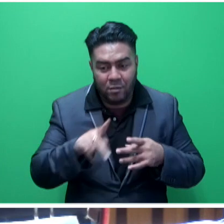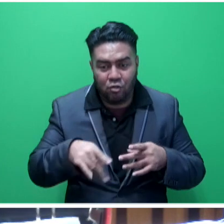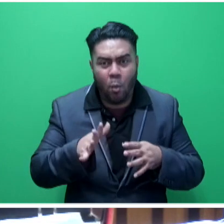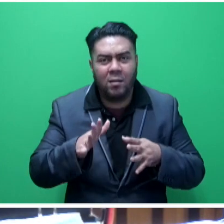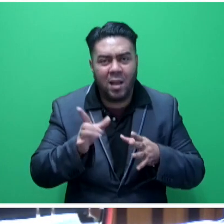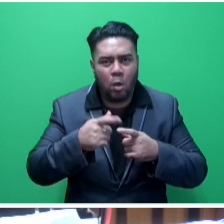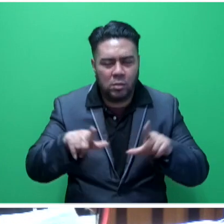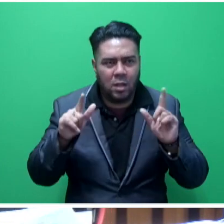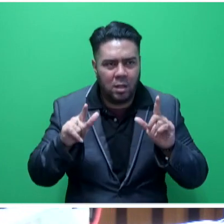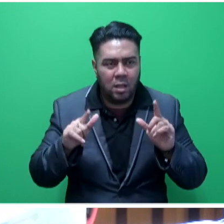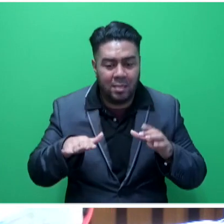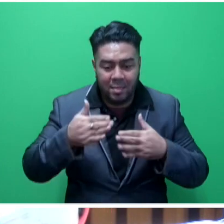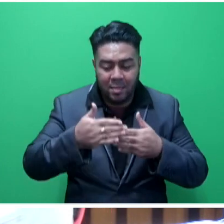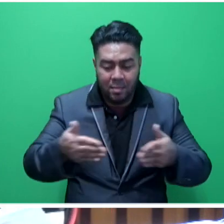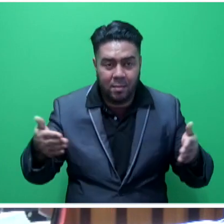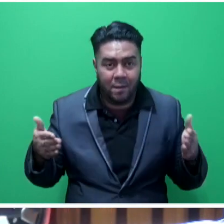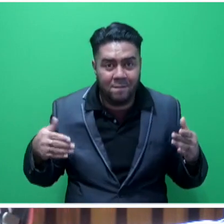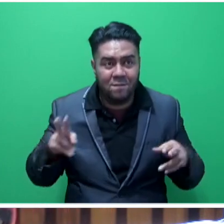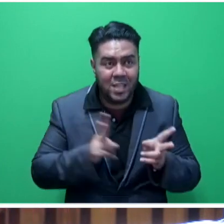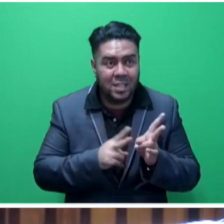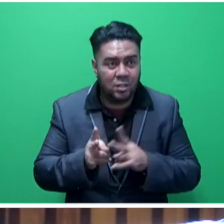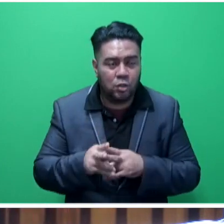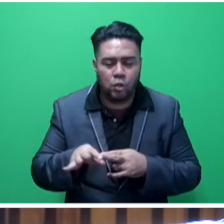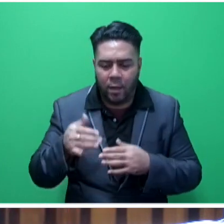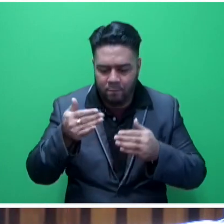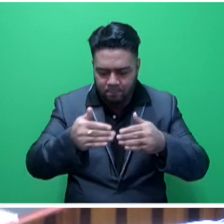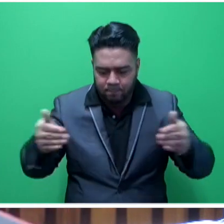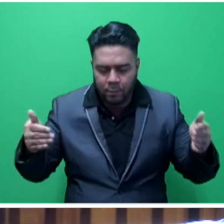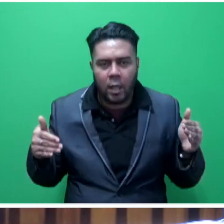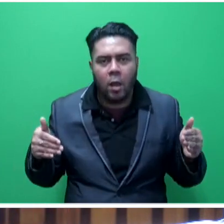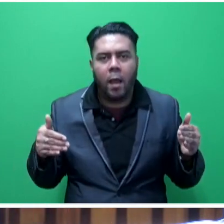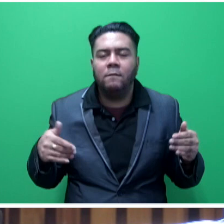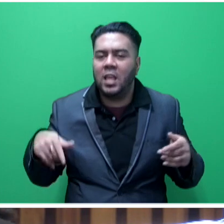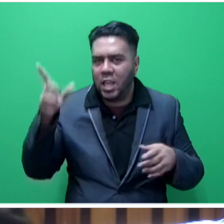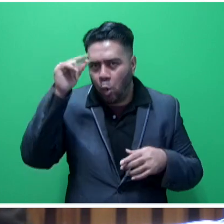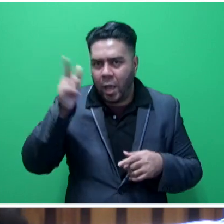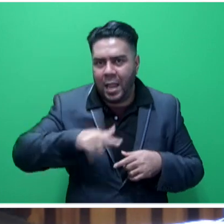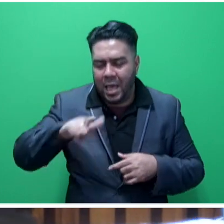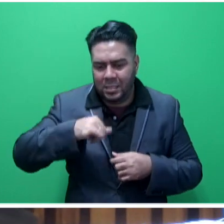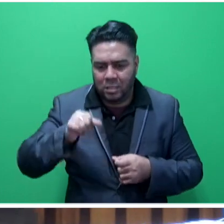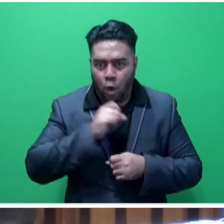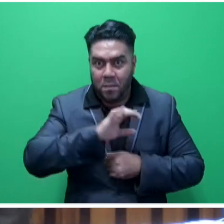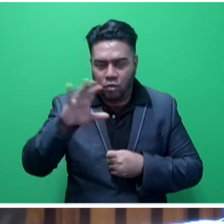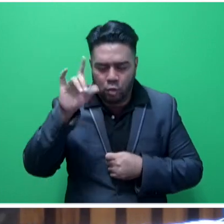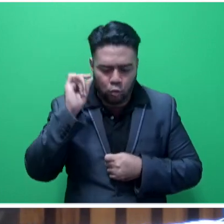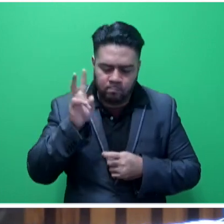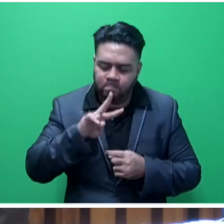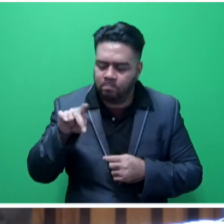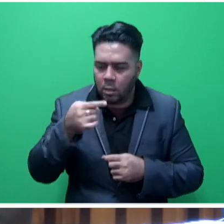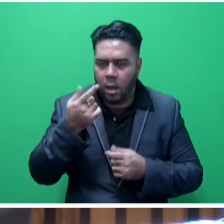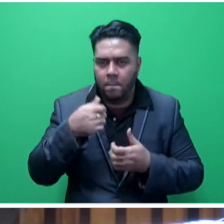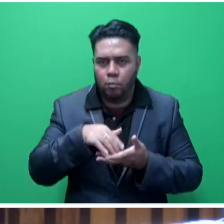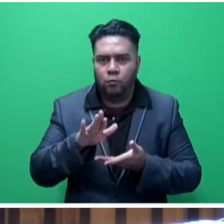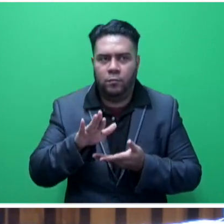H. The boundaries of the proposed village has been demarcated by the iTaukei Lands Commission. Mr. Speaker, sir, this is